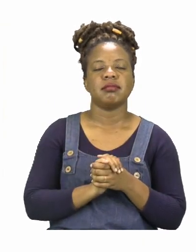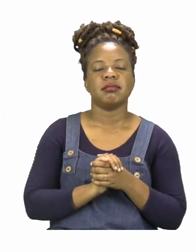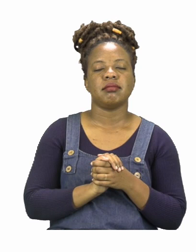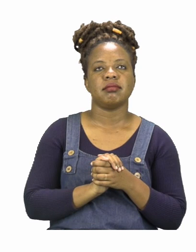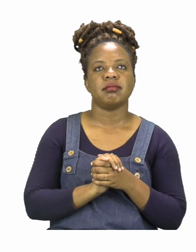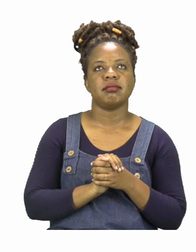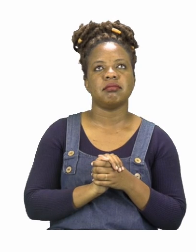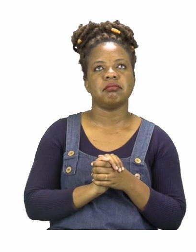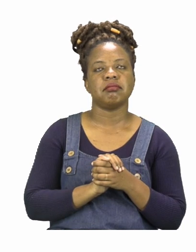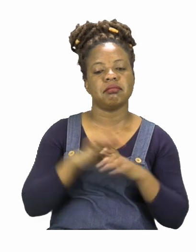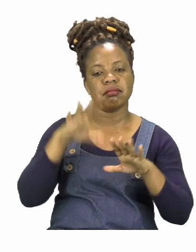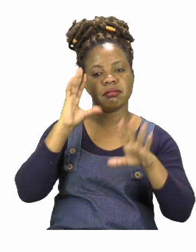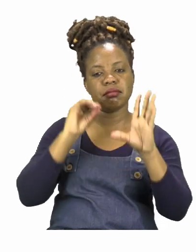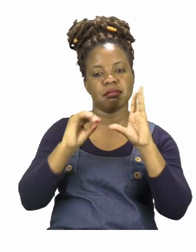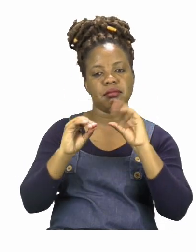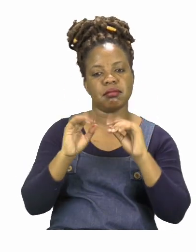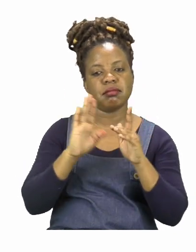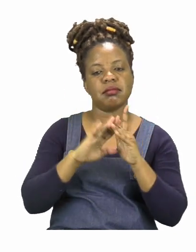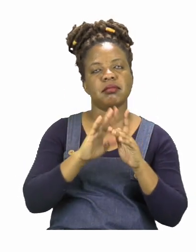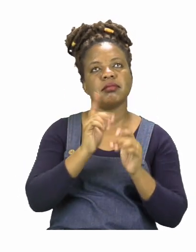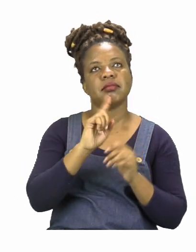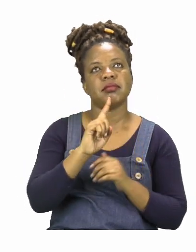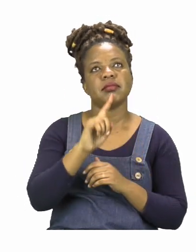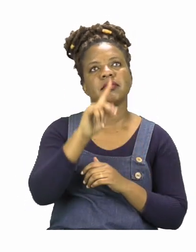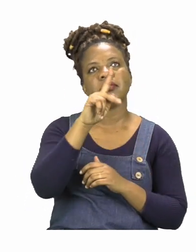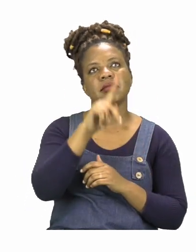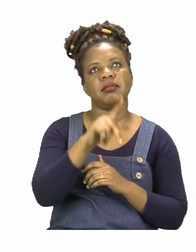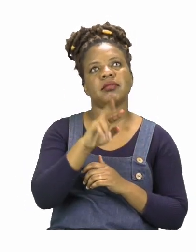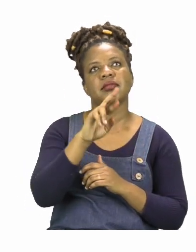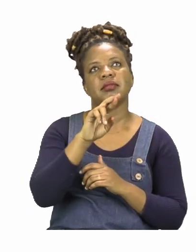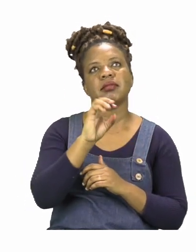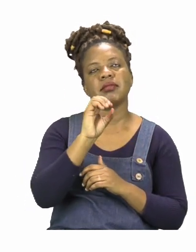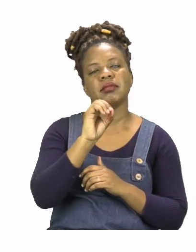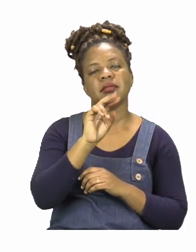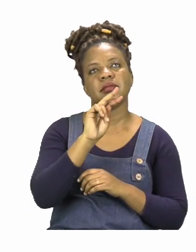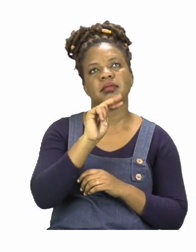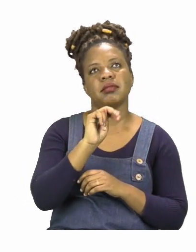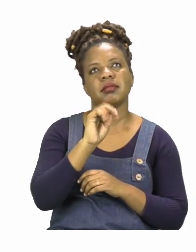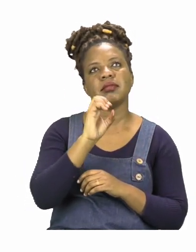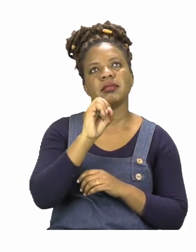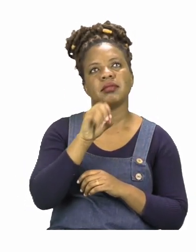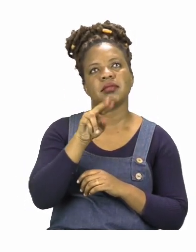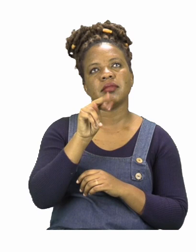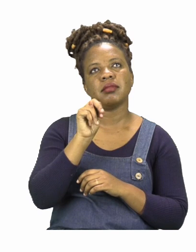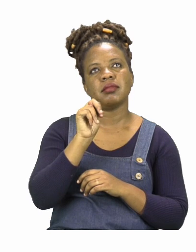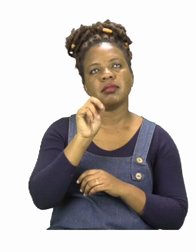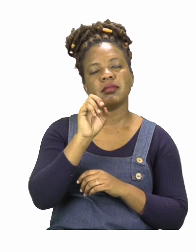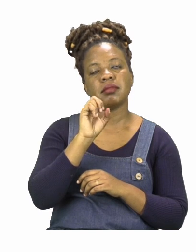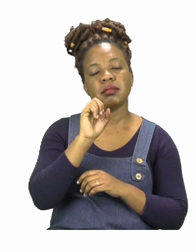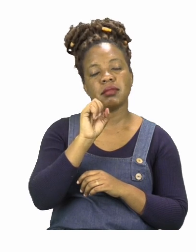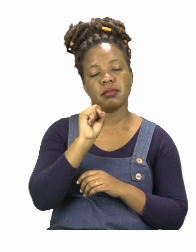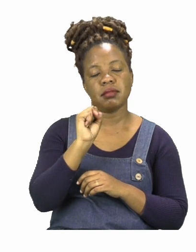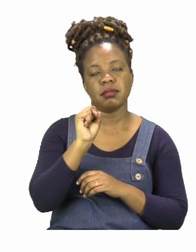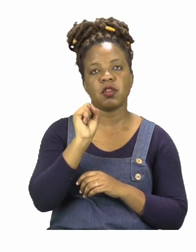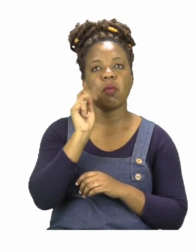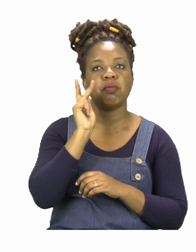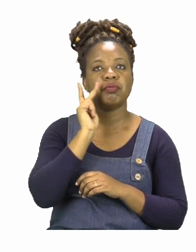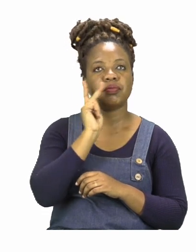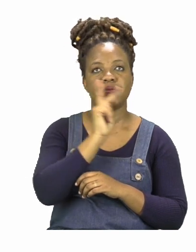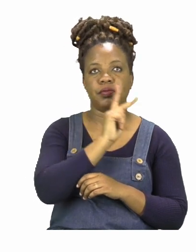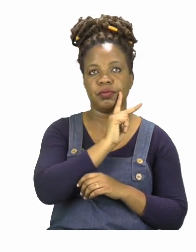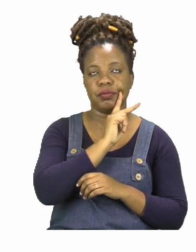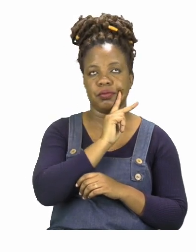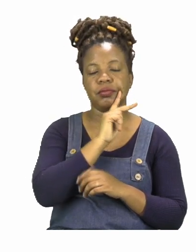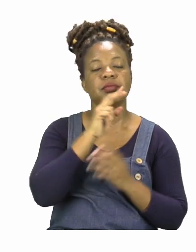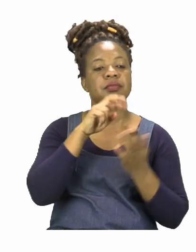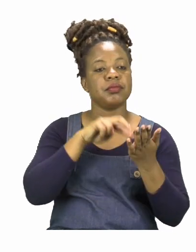doing pronouns. Remember, a pronoun is a word that can replace a noun. So we are going